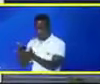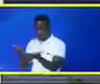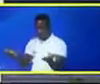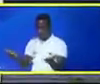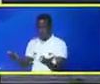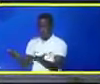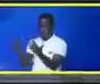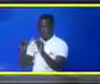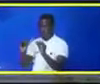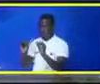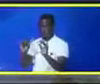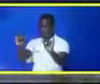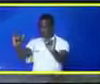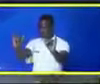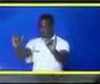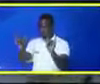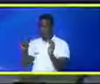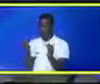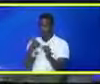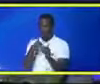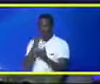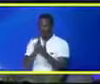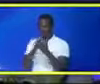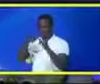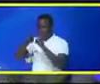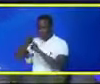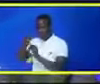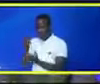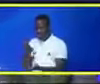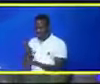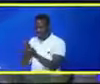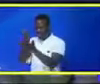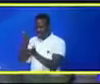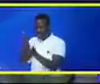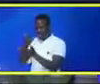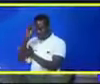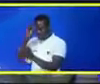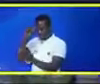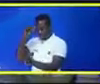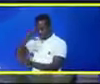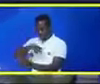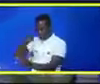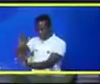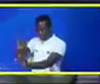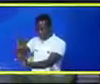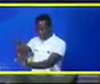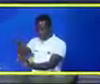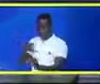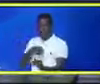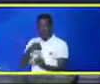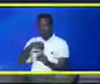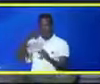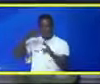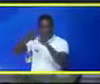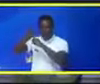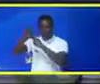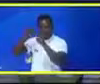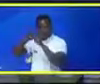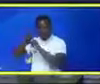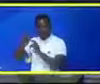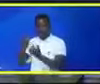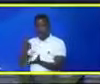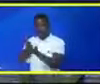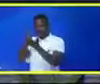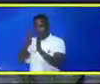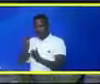out. There are prophetic intercessors. Hold that gentleman and just keep him there. There are prophetic intercessors. Hear